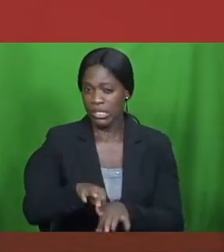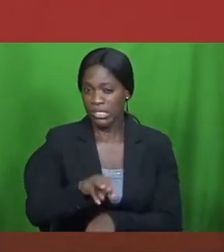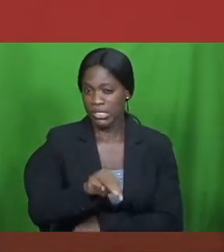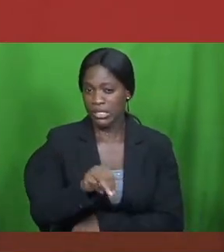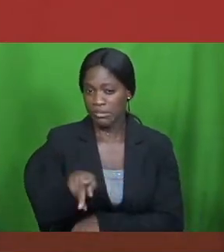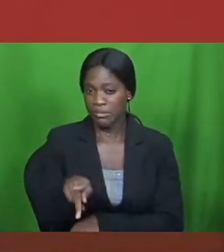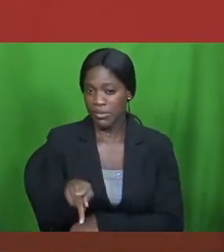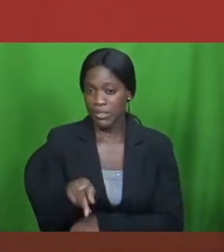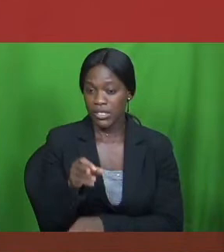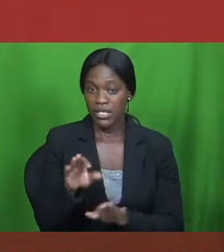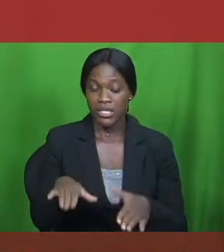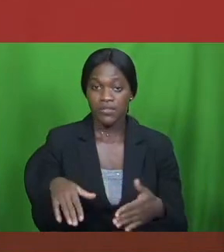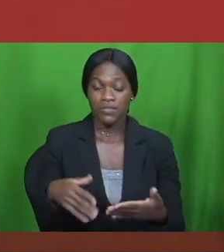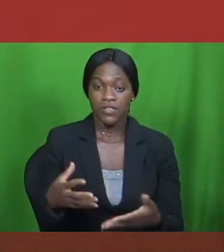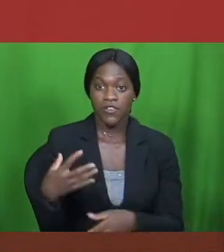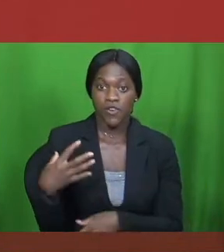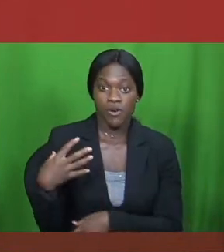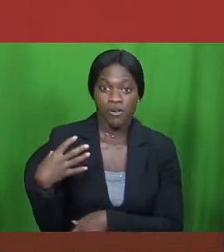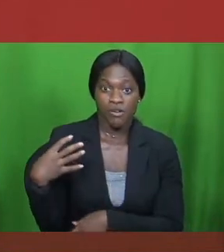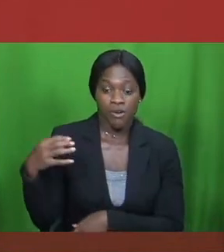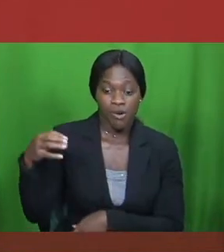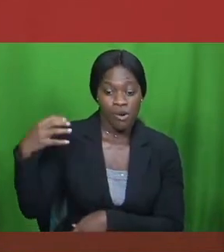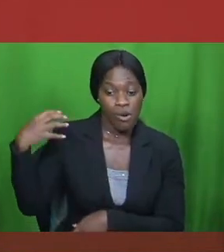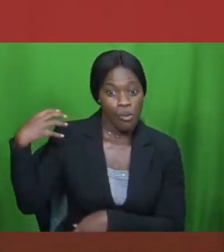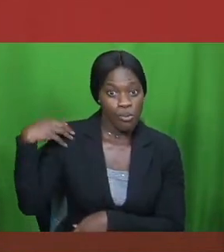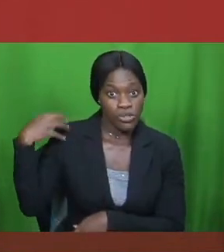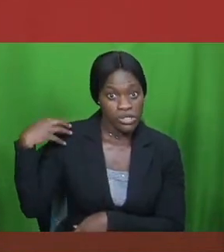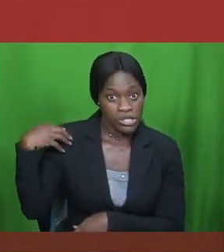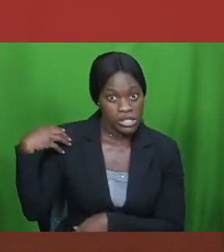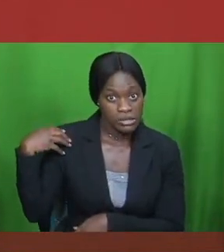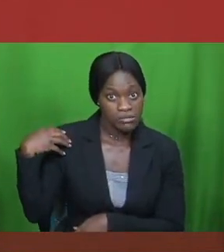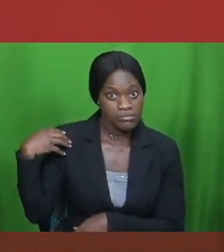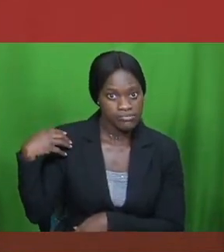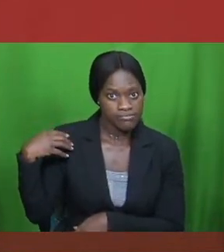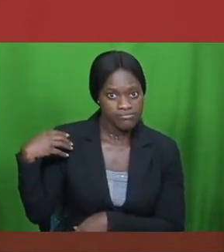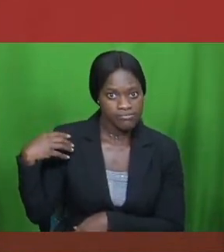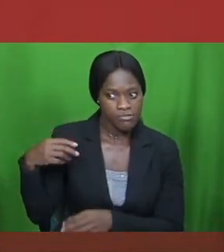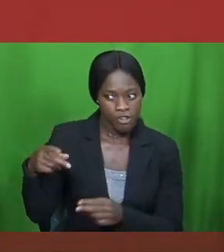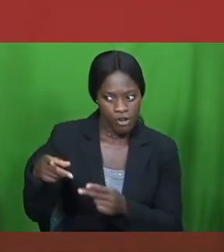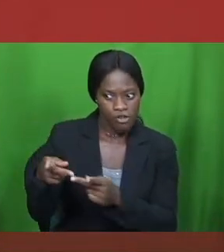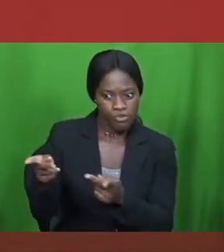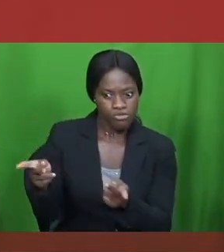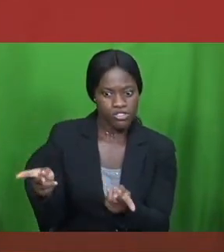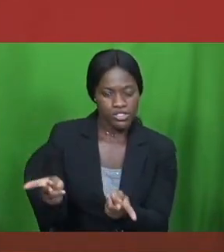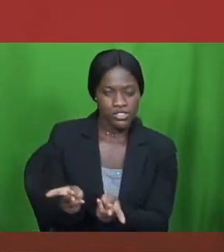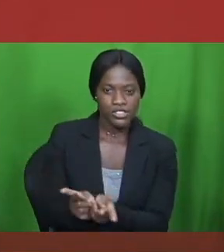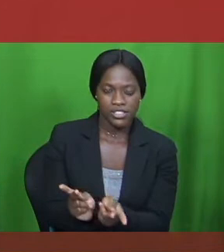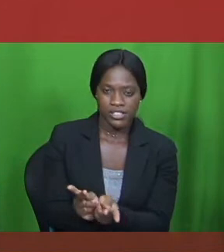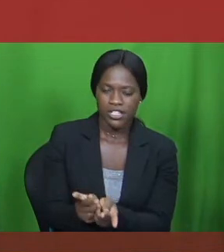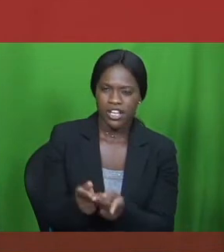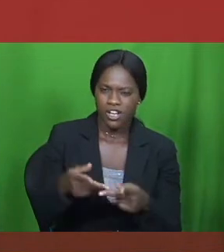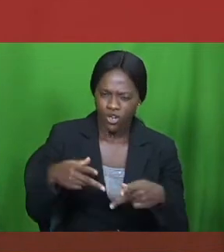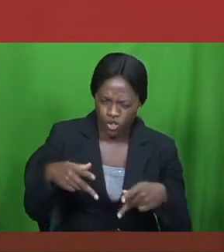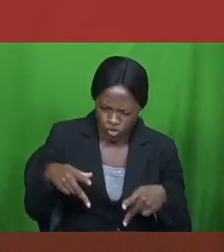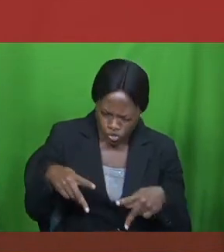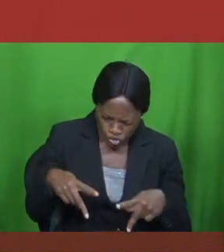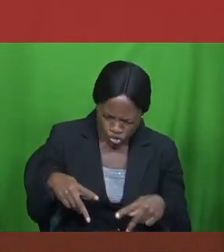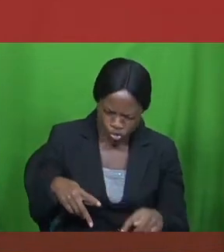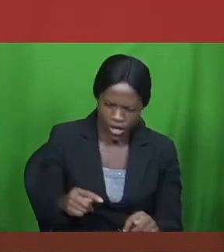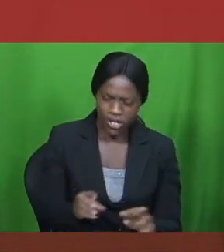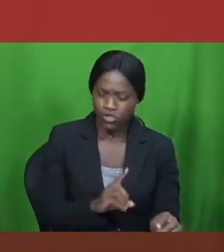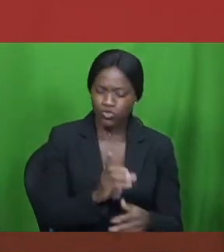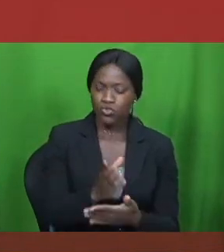are given a position, please try and get back to history